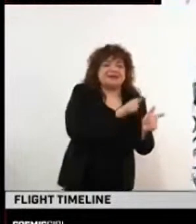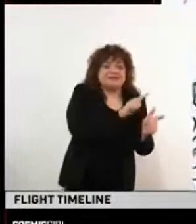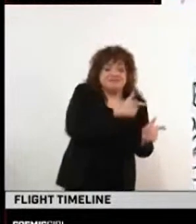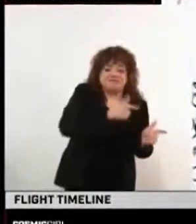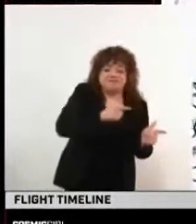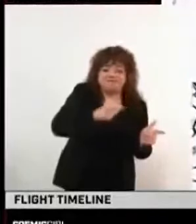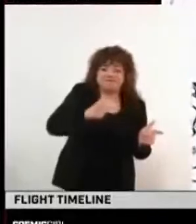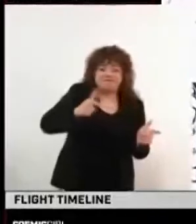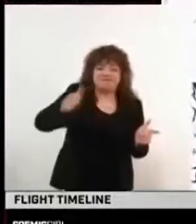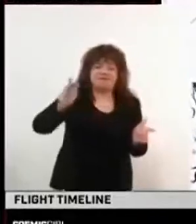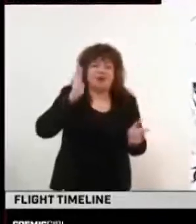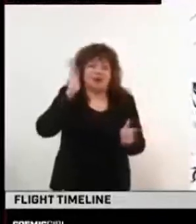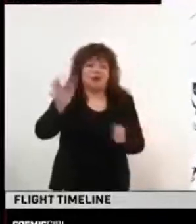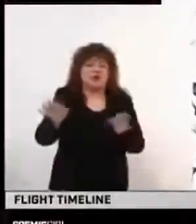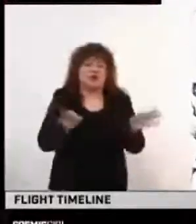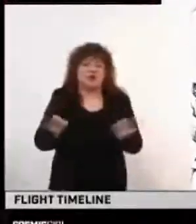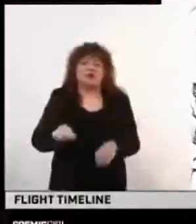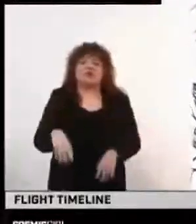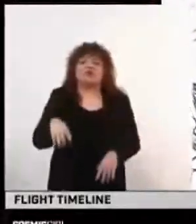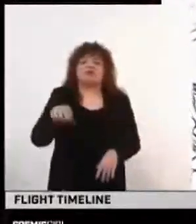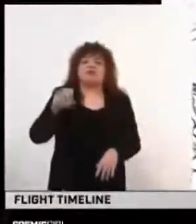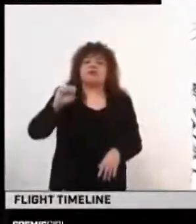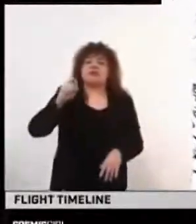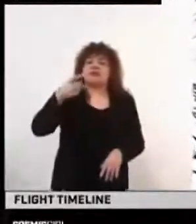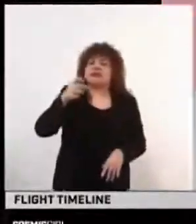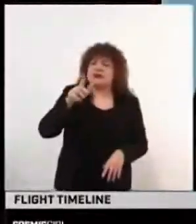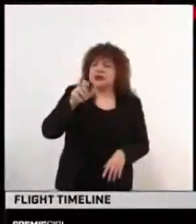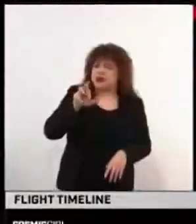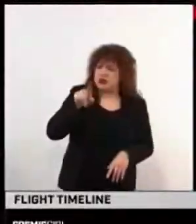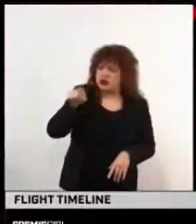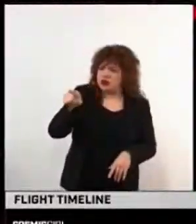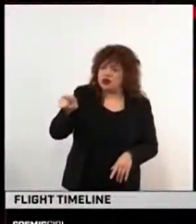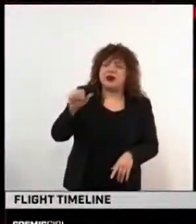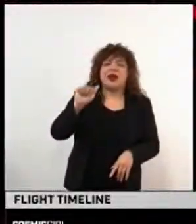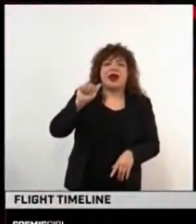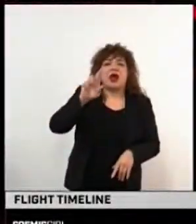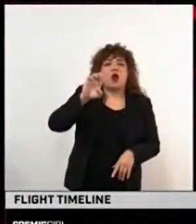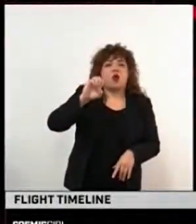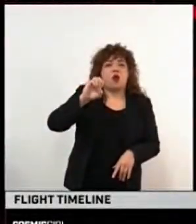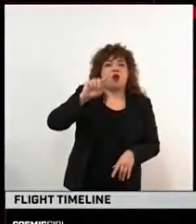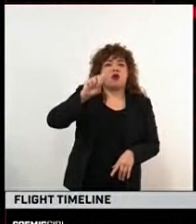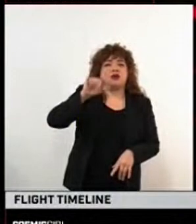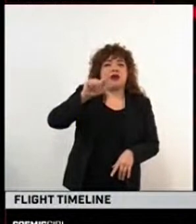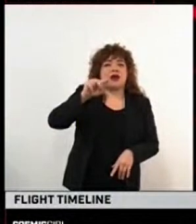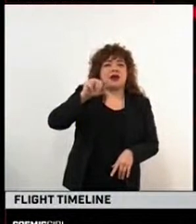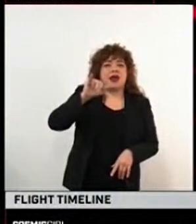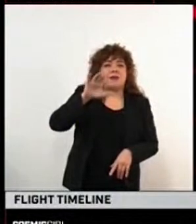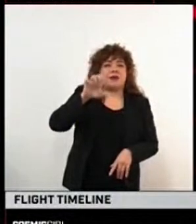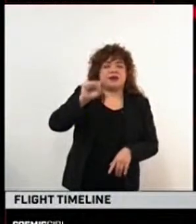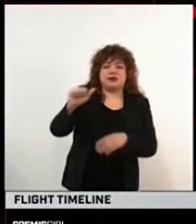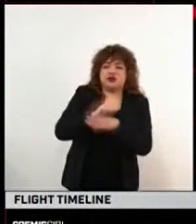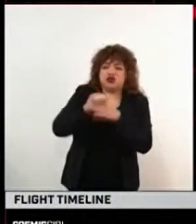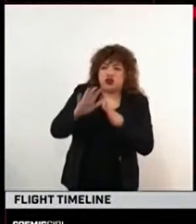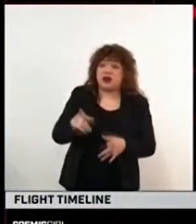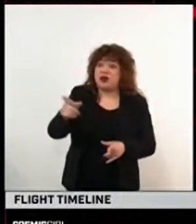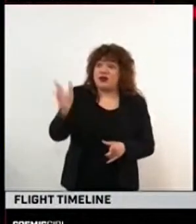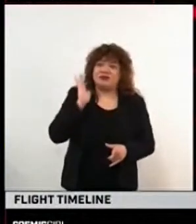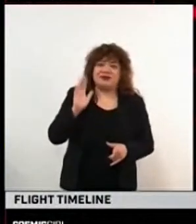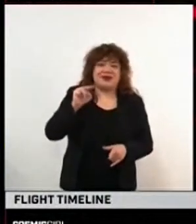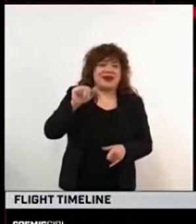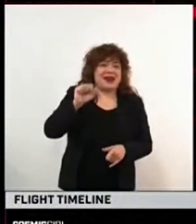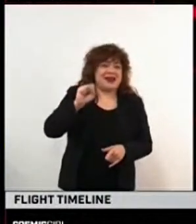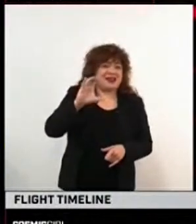Now, Spencer, you are an aerodynamics engineer by training, and I know you love NASCAR, and you love all things fast. So, I want you to kind of geek